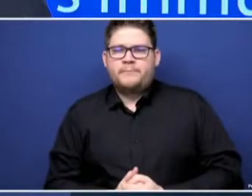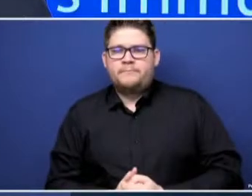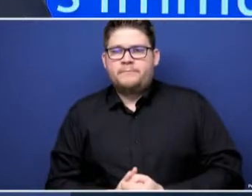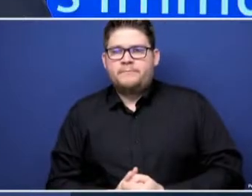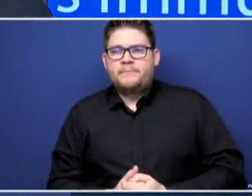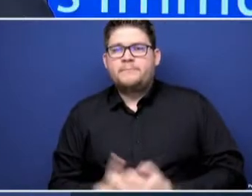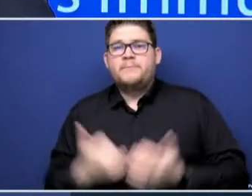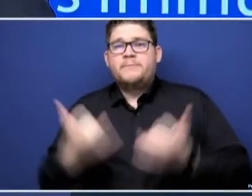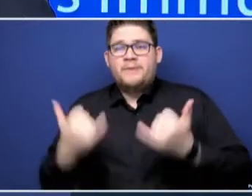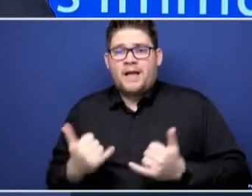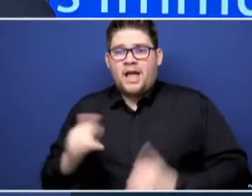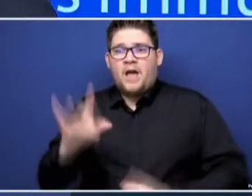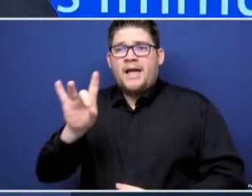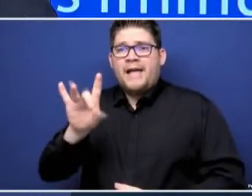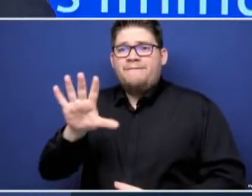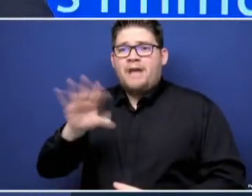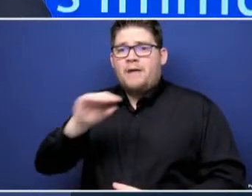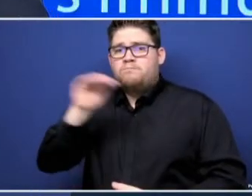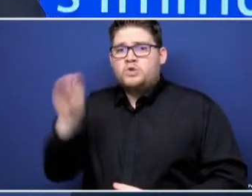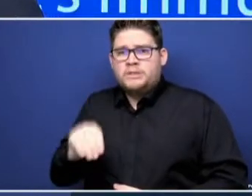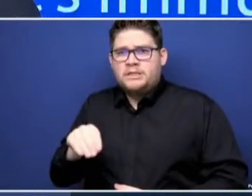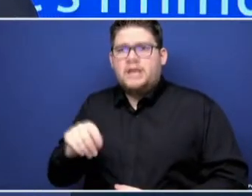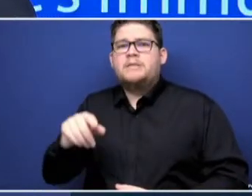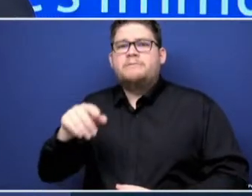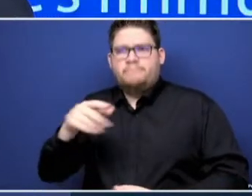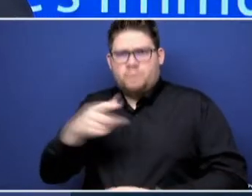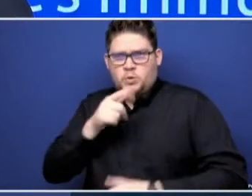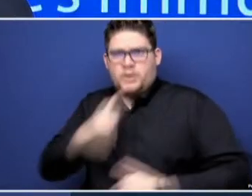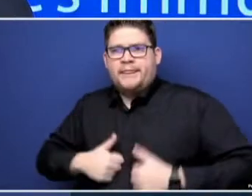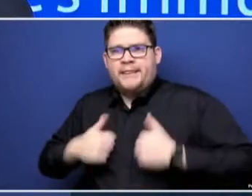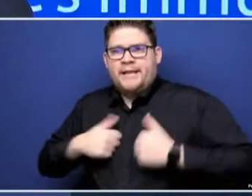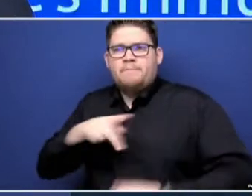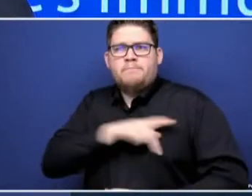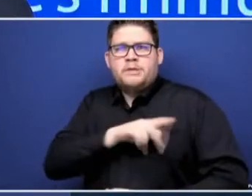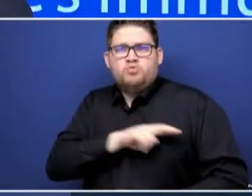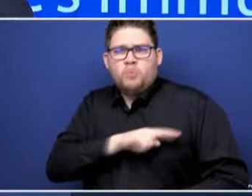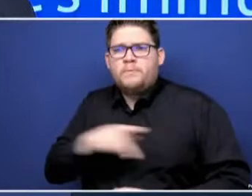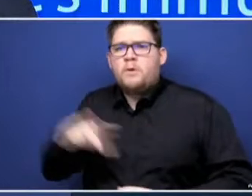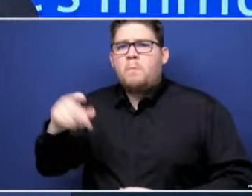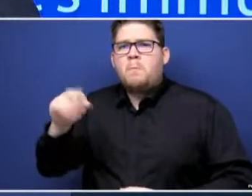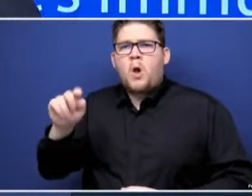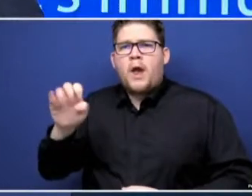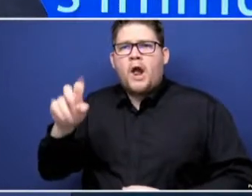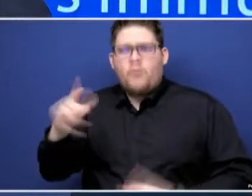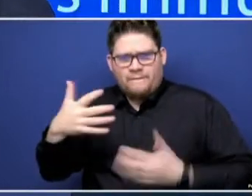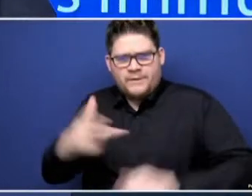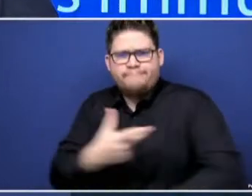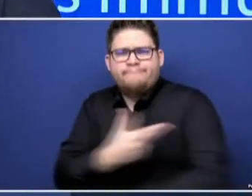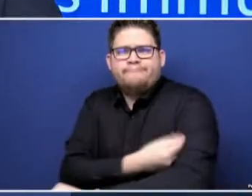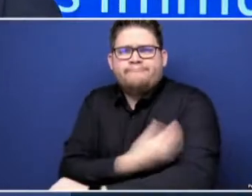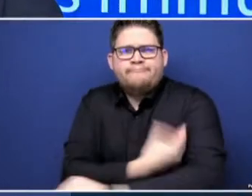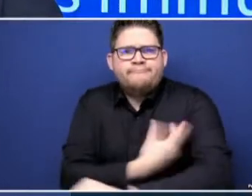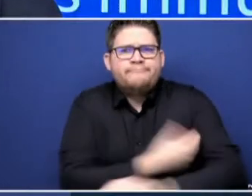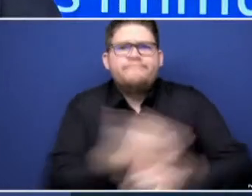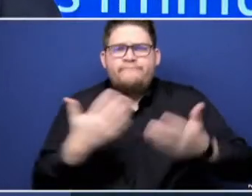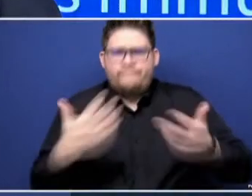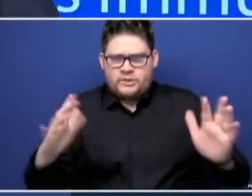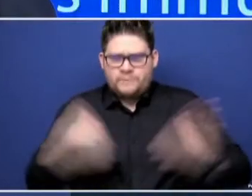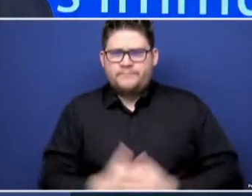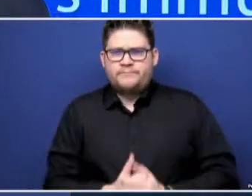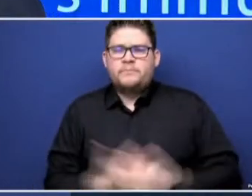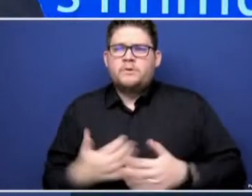Valley Bandits. And of course community organizations like the Pacific National Exhibition, the PNE,